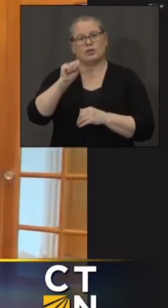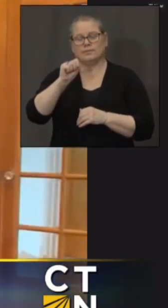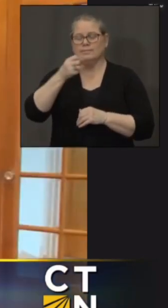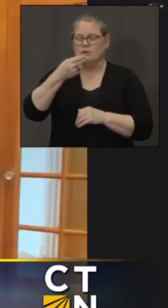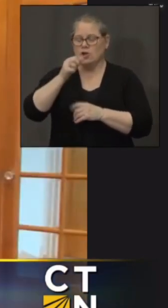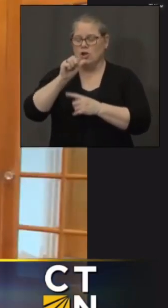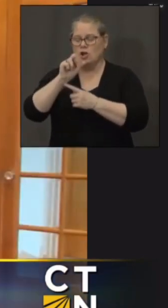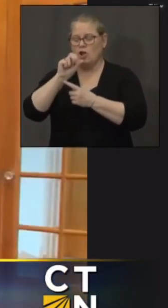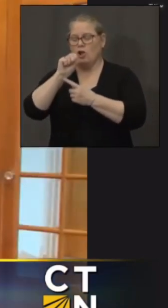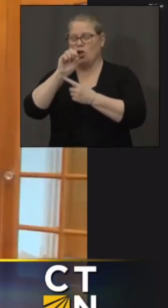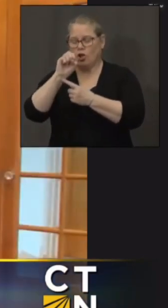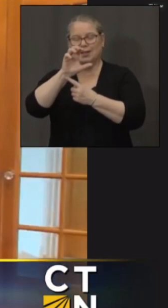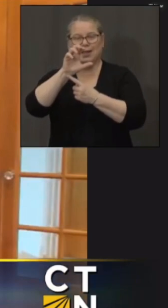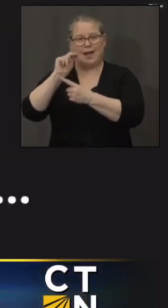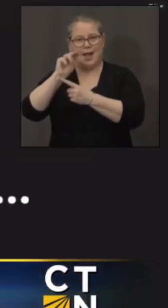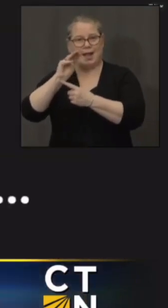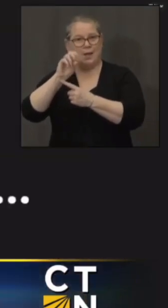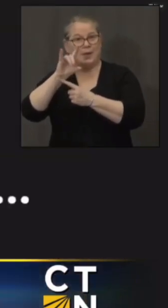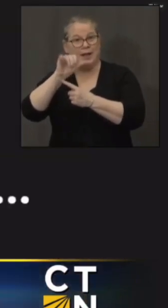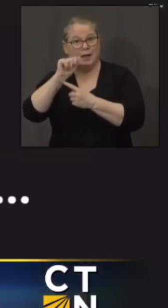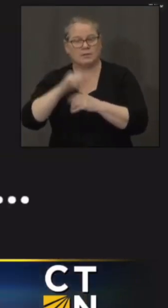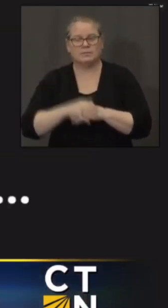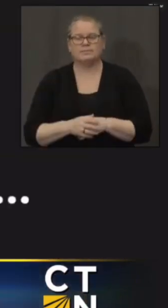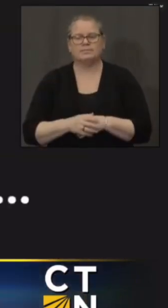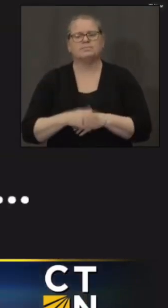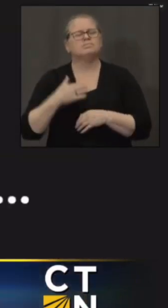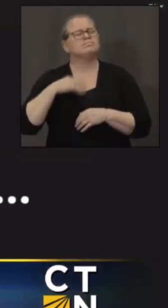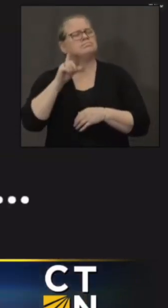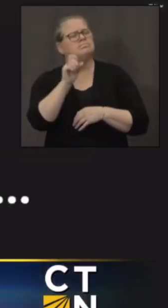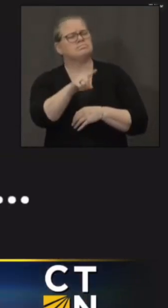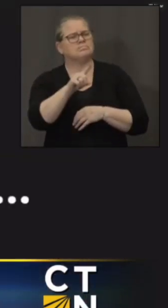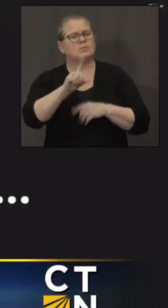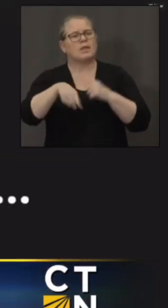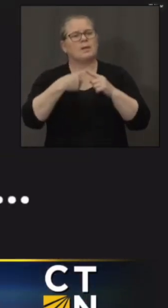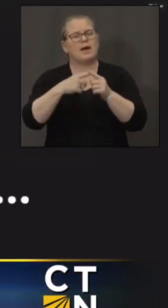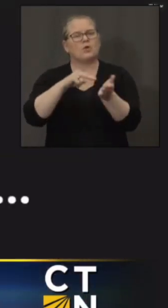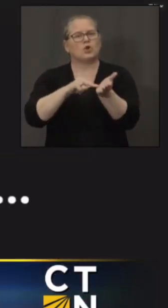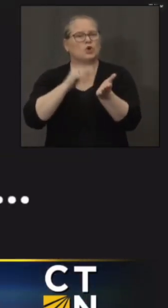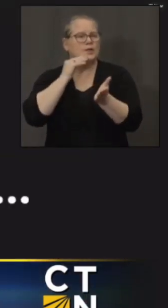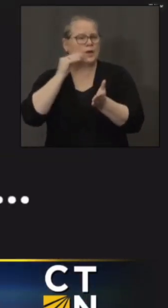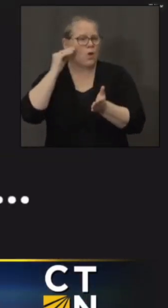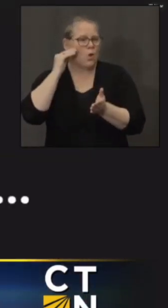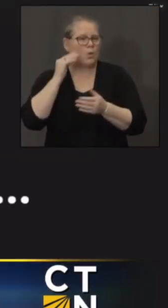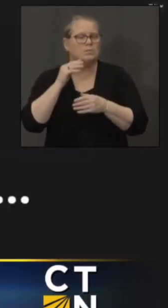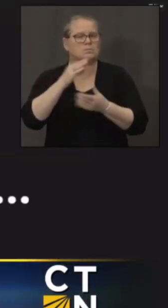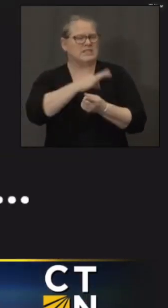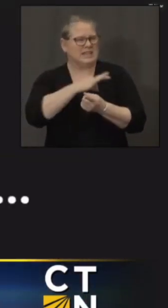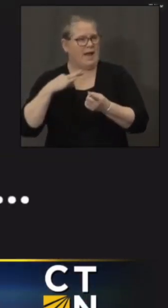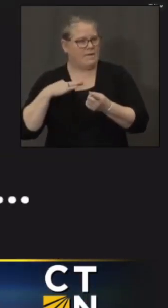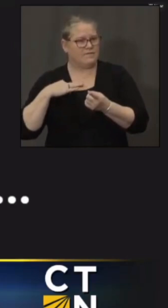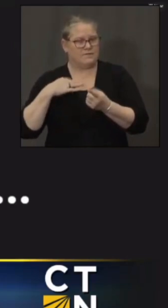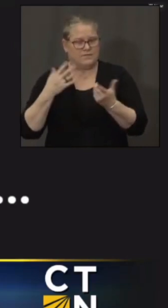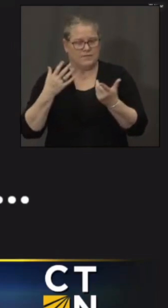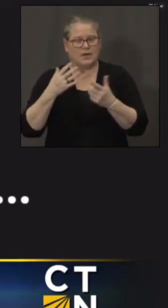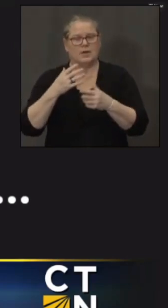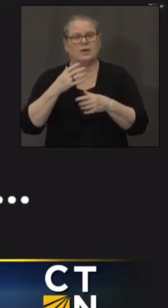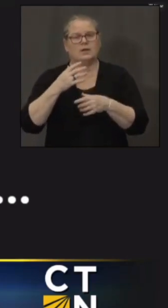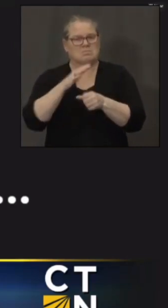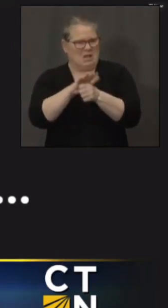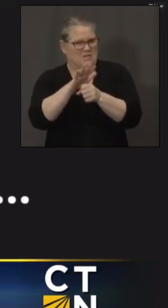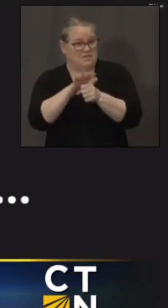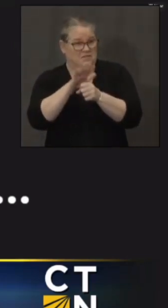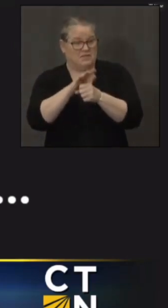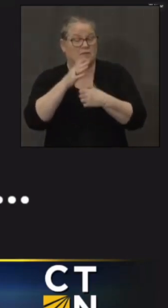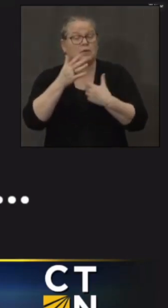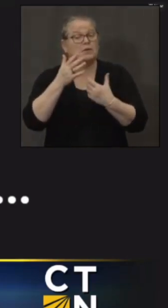nursing homes specifically. Has DPH seen any issues there? I know I